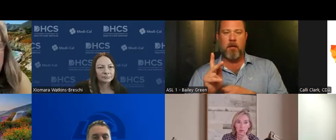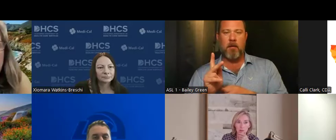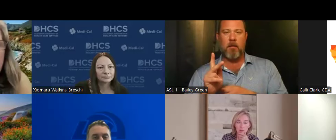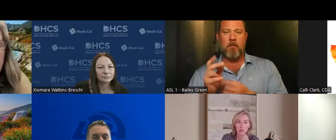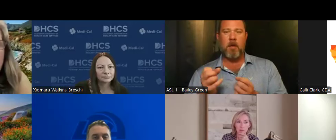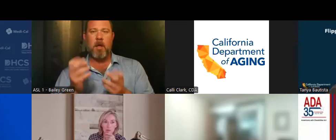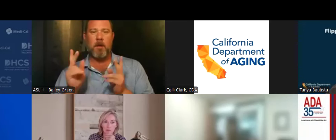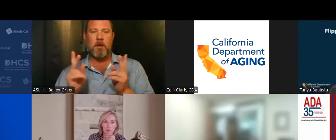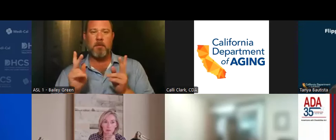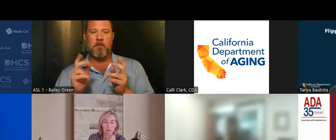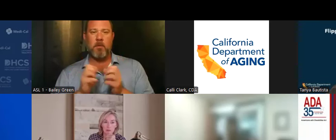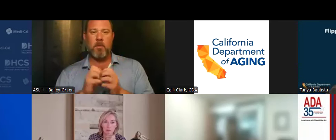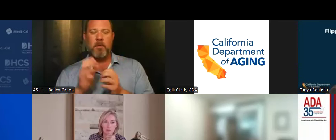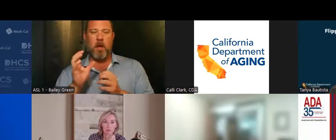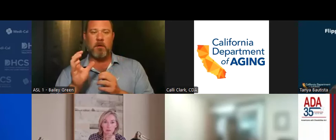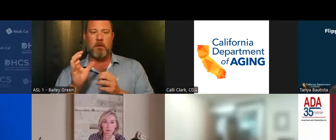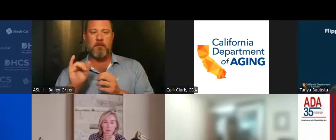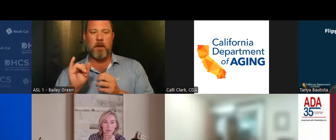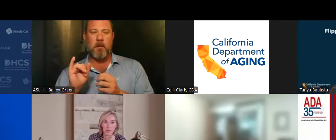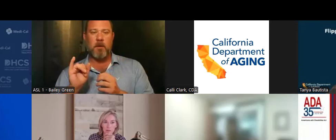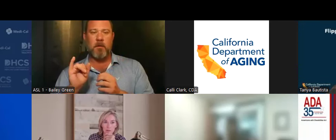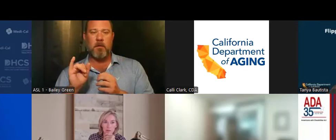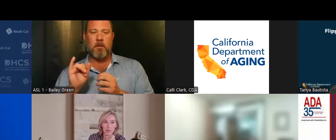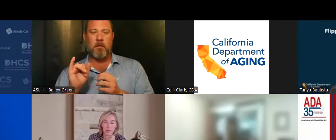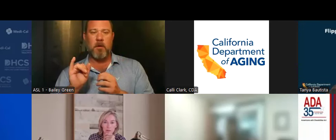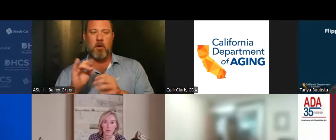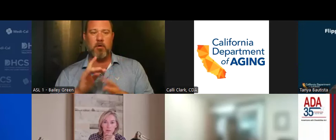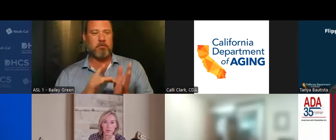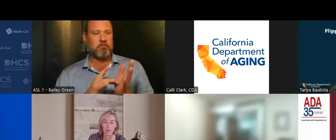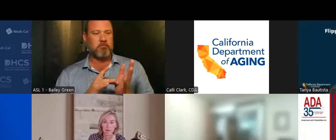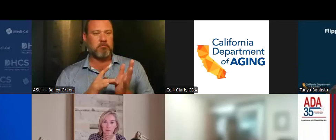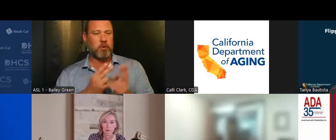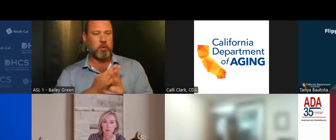how many people with a cognitive impairment are taking advantage of that? Just